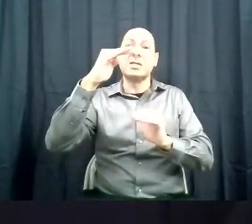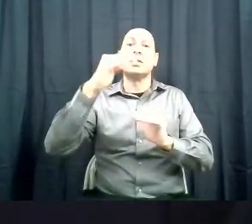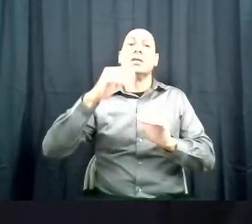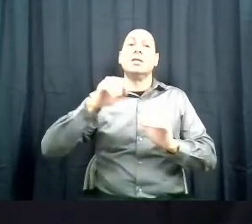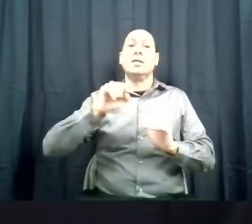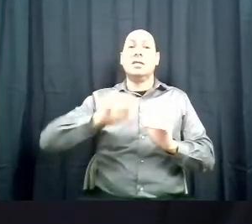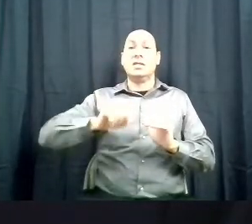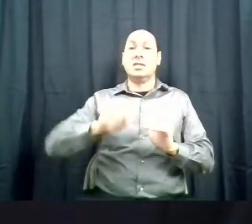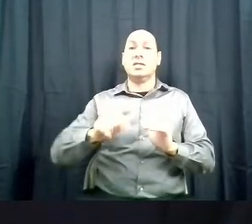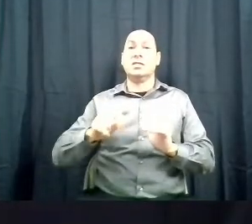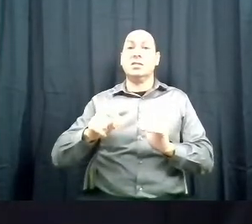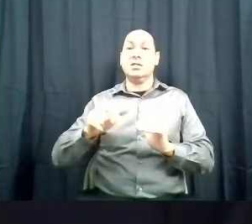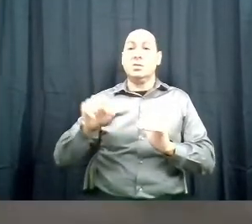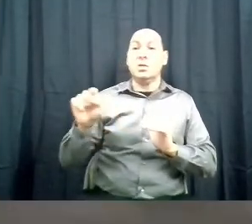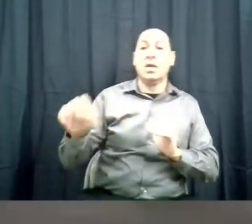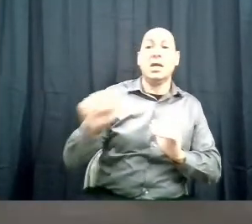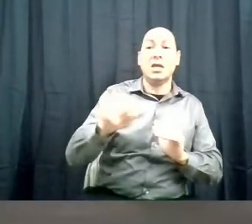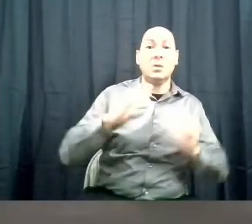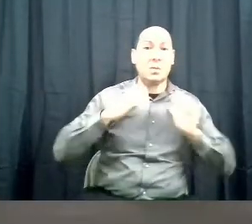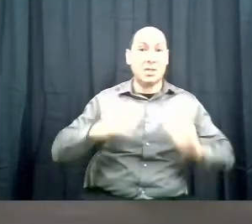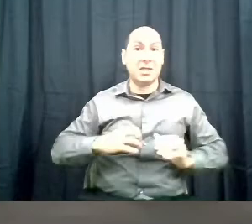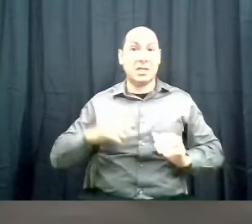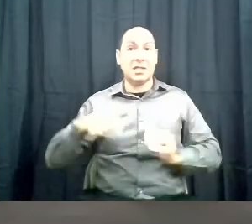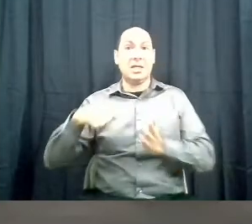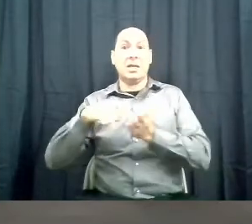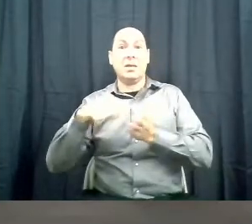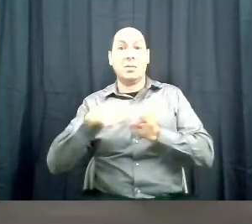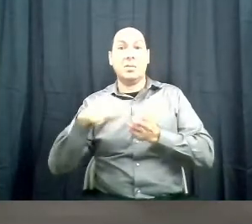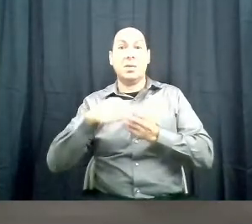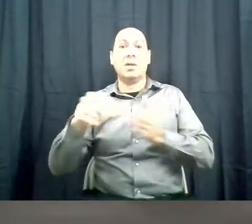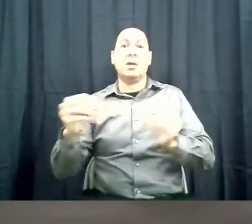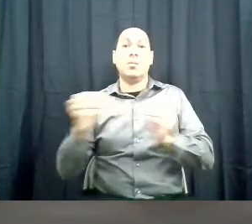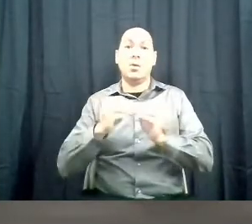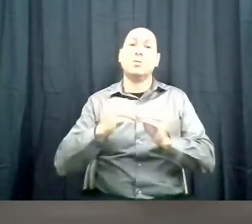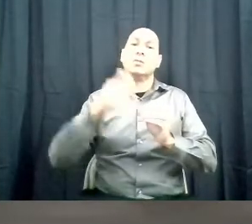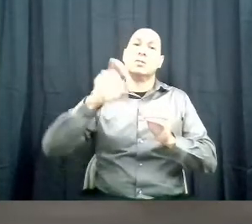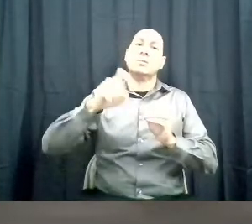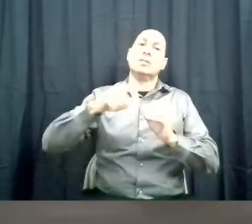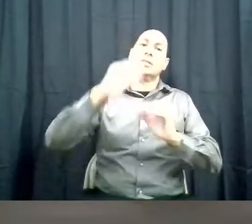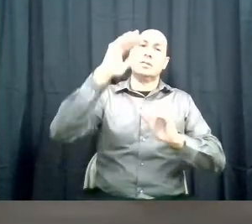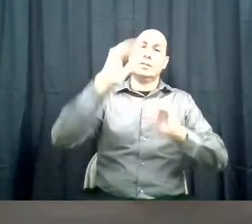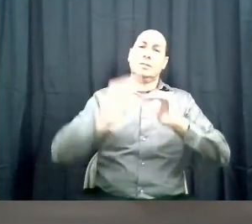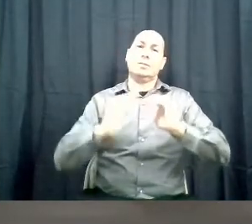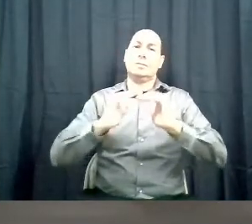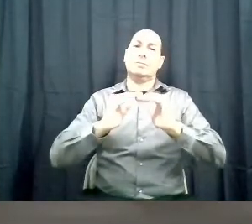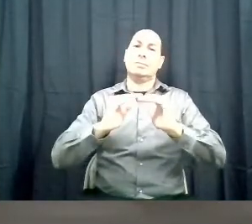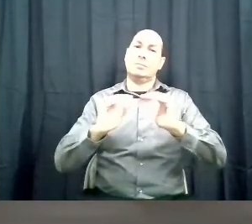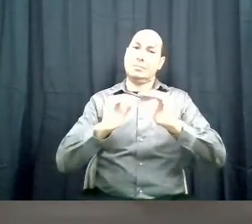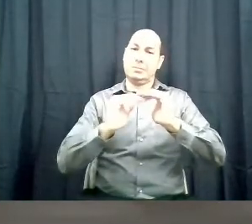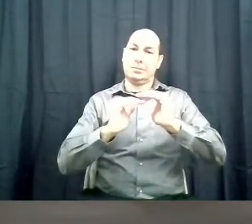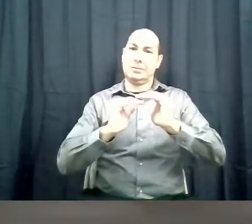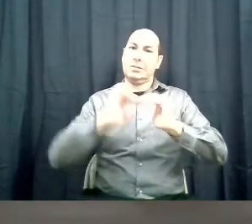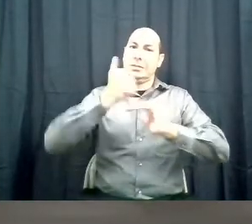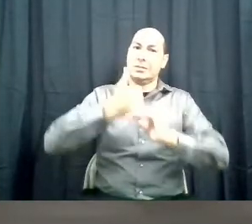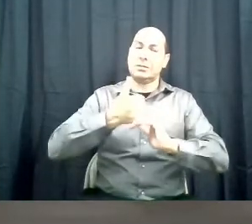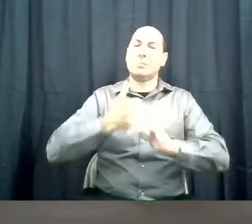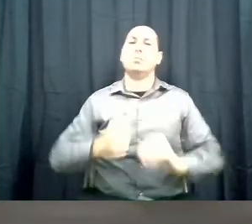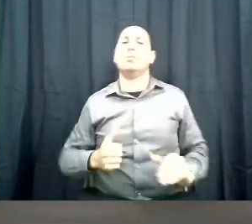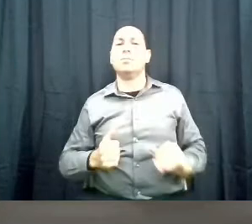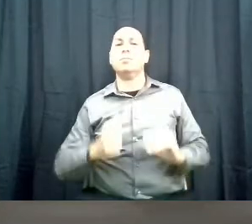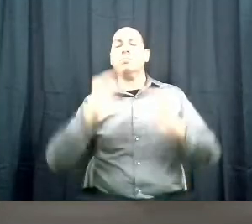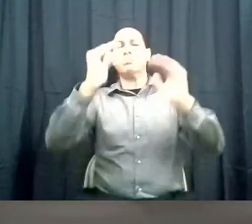to consumers, it has to be within the 150 megawatt limit. The next set of questions from Victor Gonzalez of